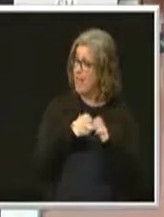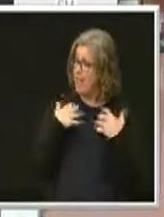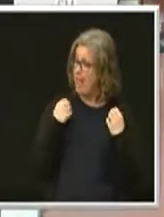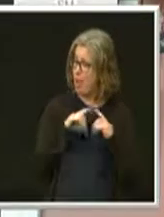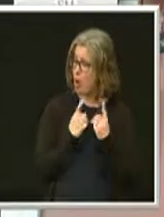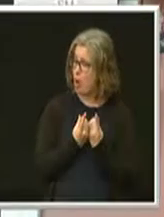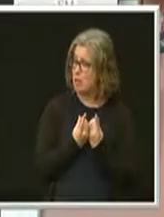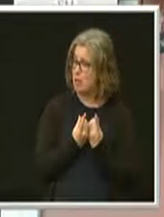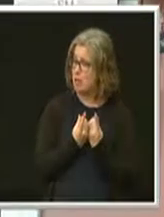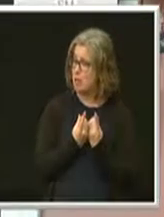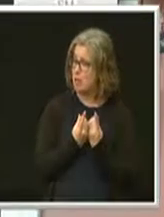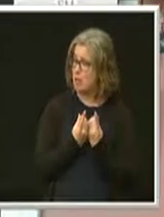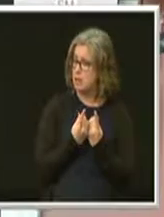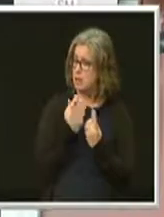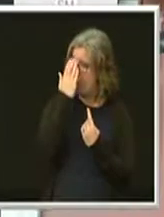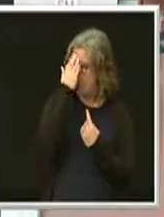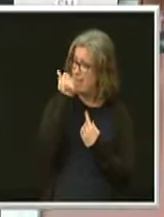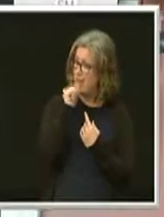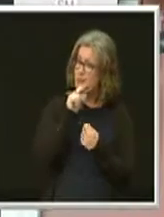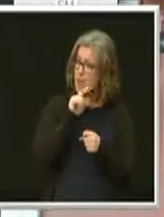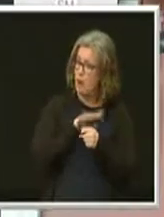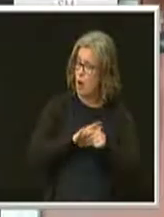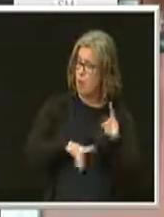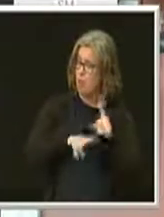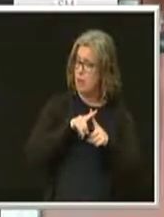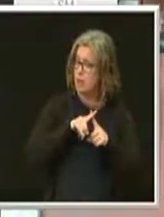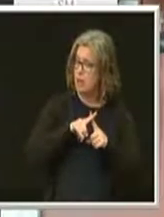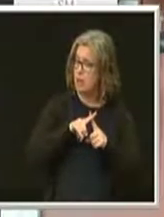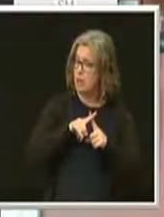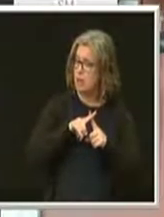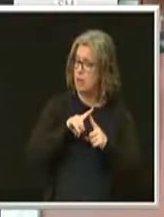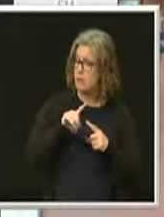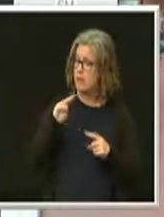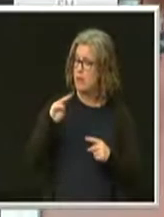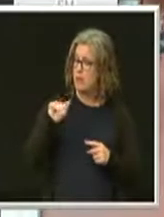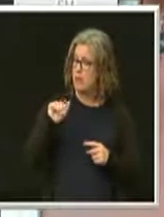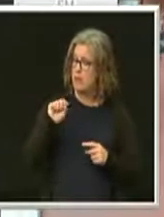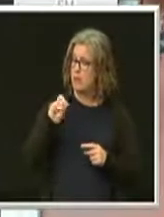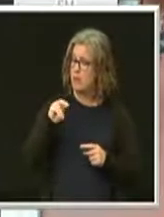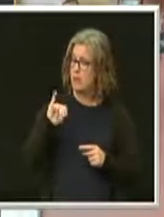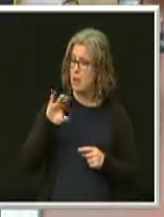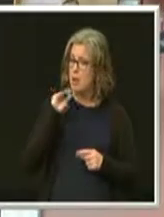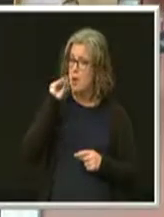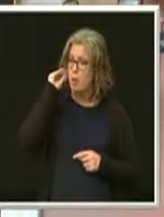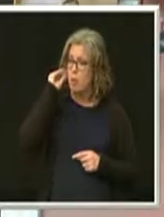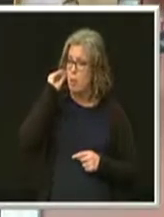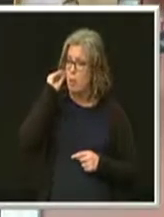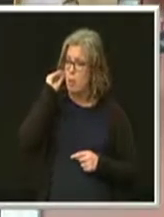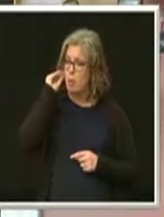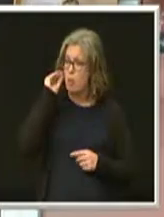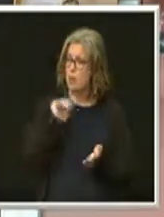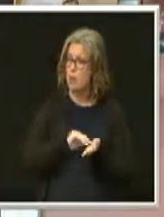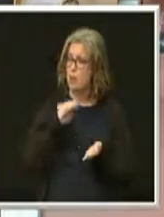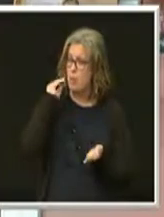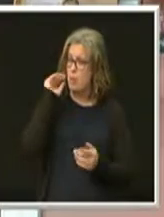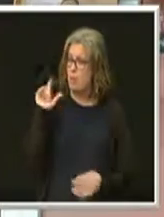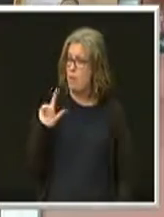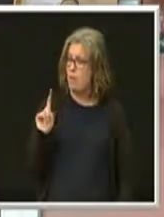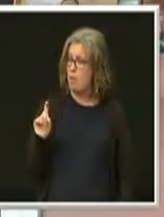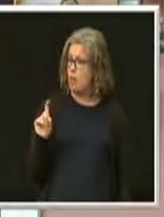department aware of any confirmed positive cases at the Masonic Home Nursing Home in Louisville?